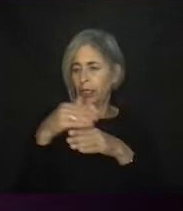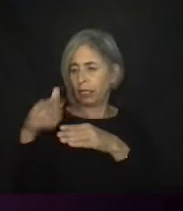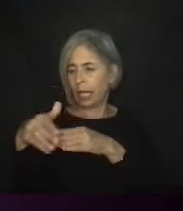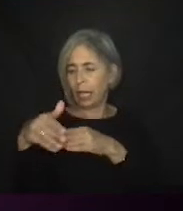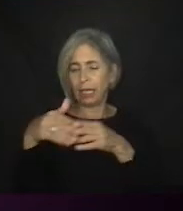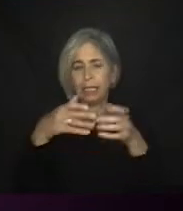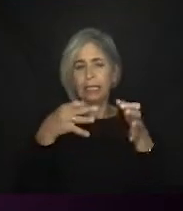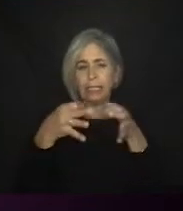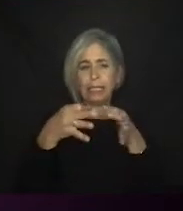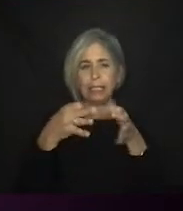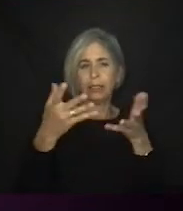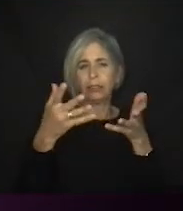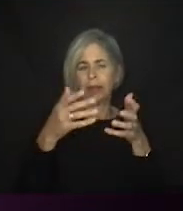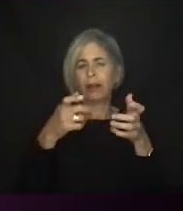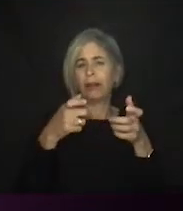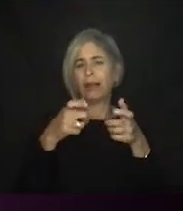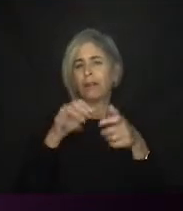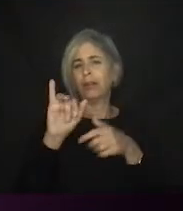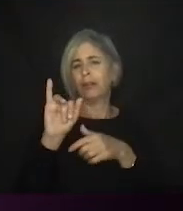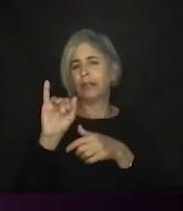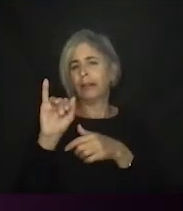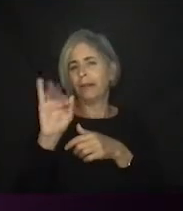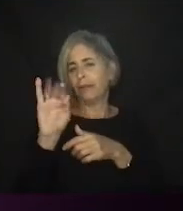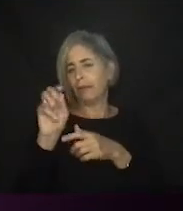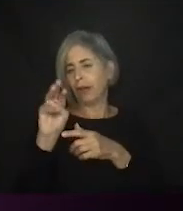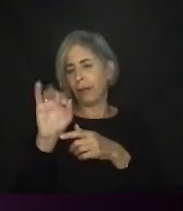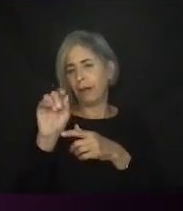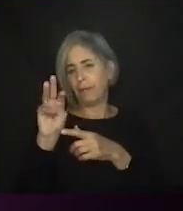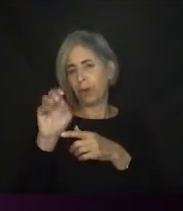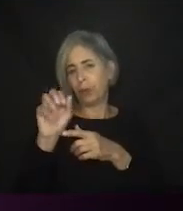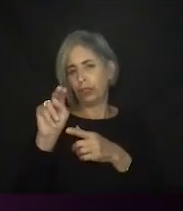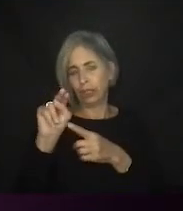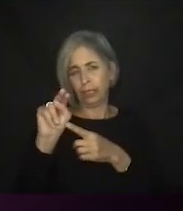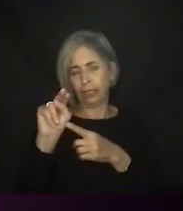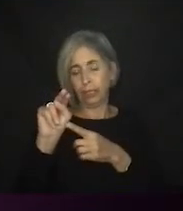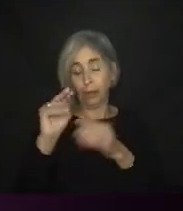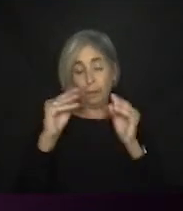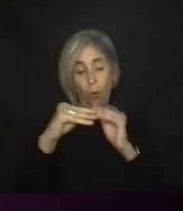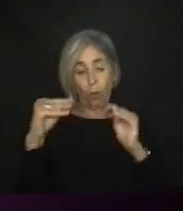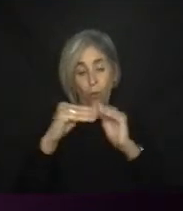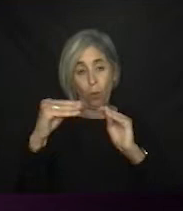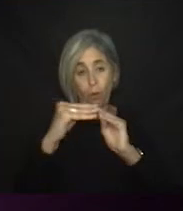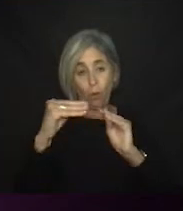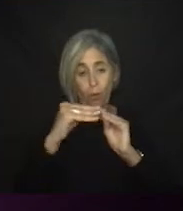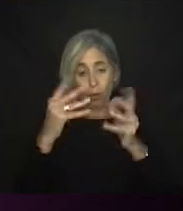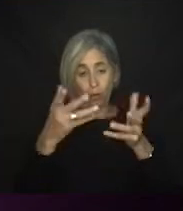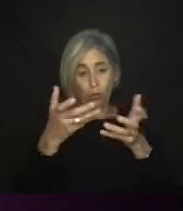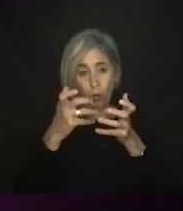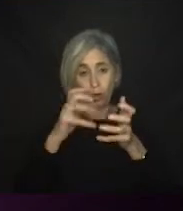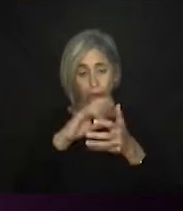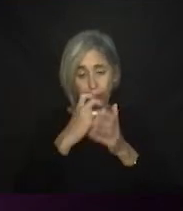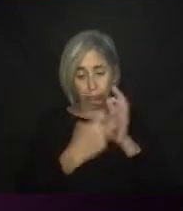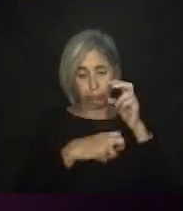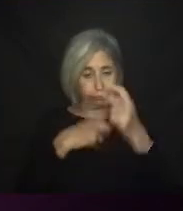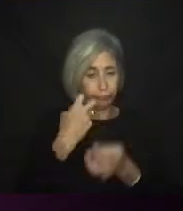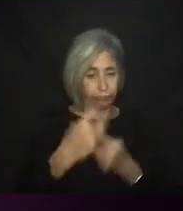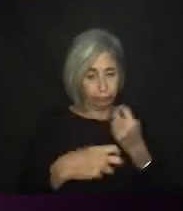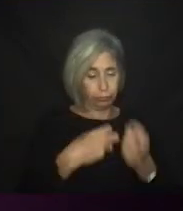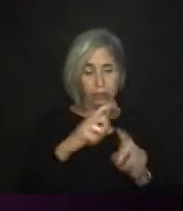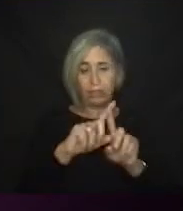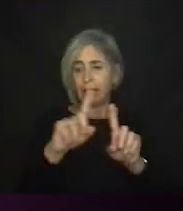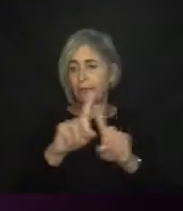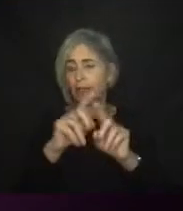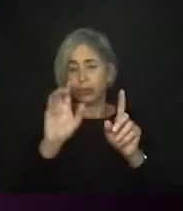details are handled by framer motion. But once you start animating more things and wanting to dive deeper into different things that you